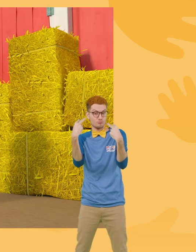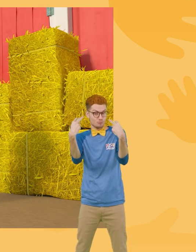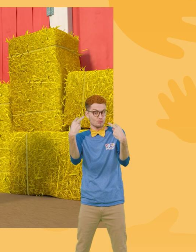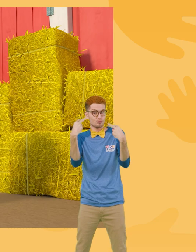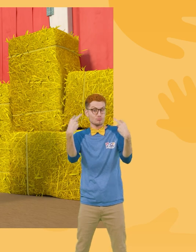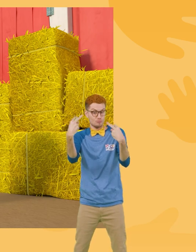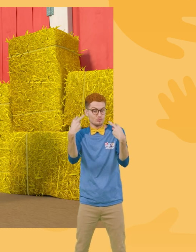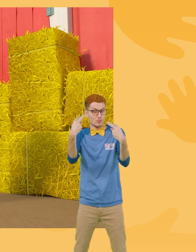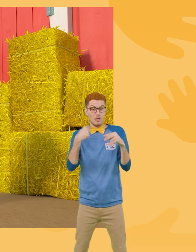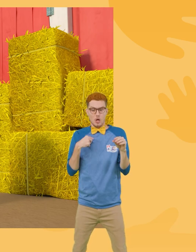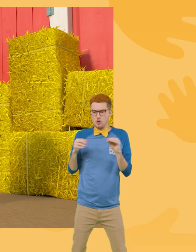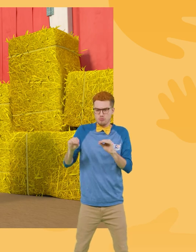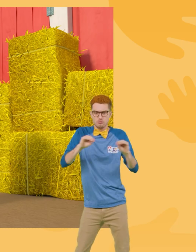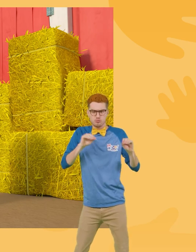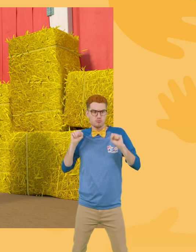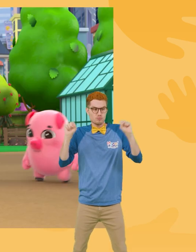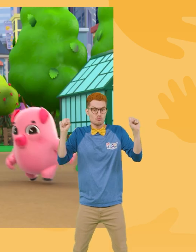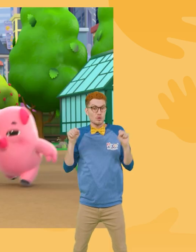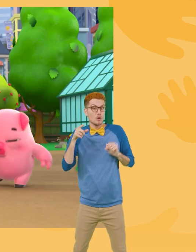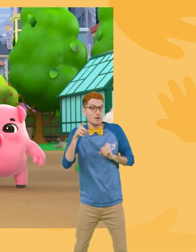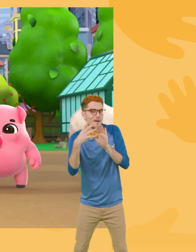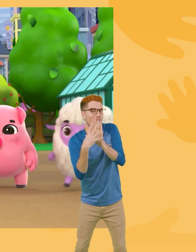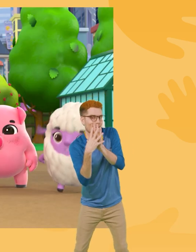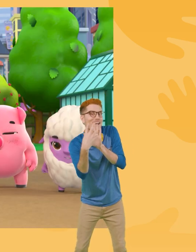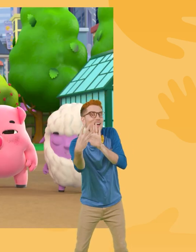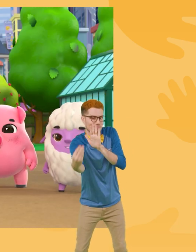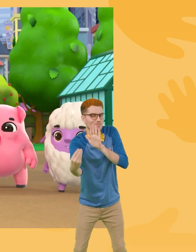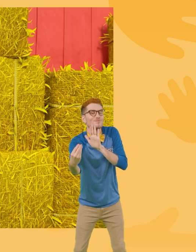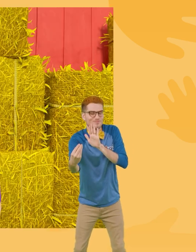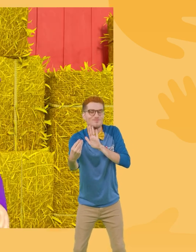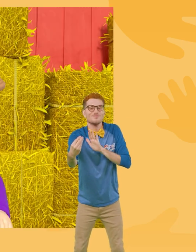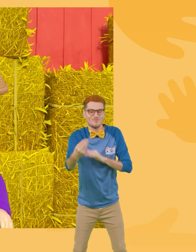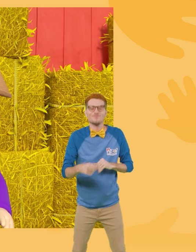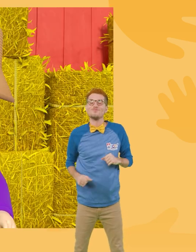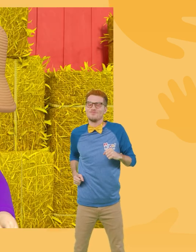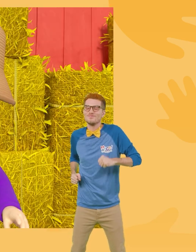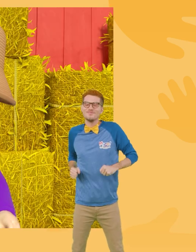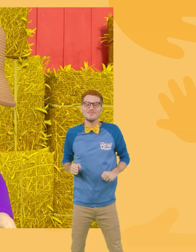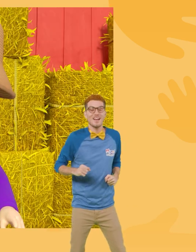On me, I'll make a move and you'll repeat.